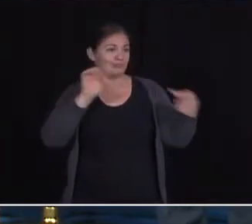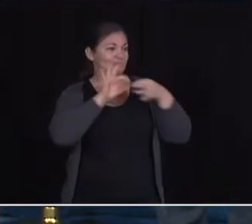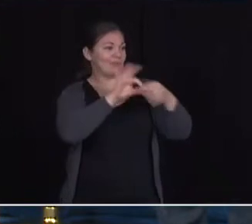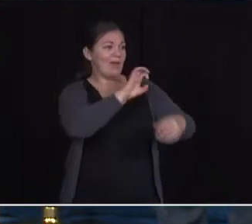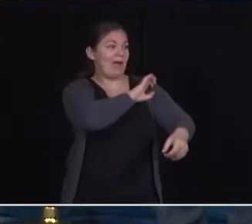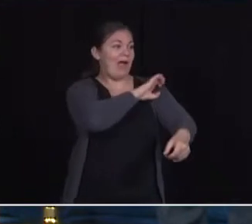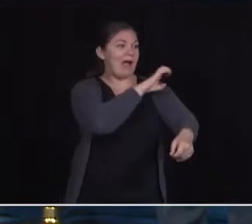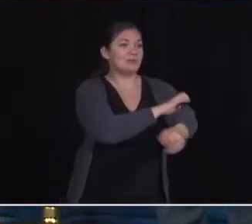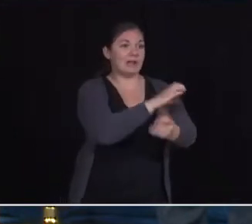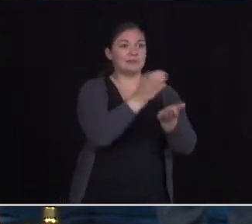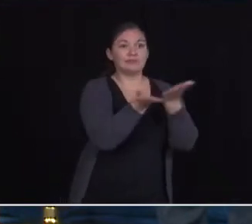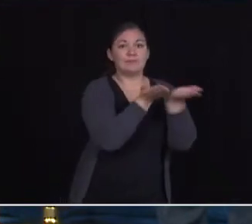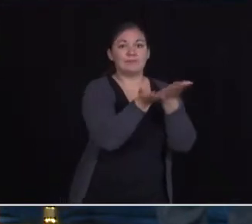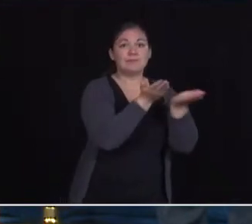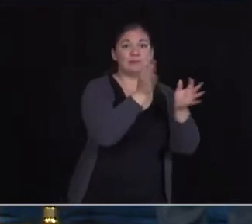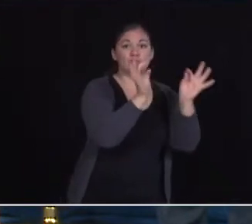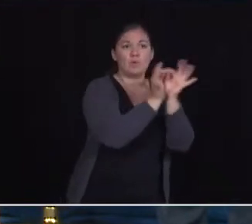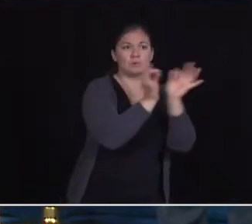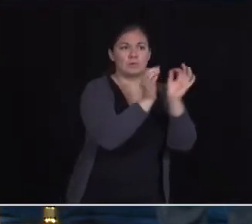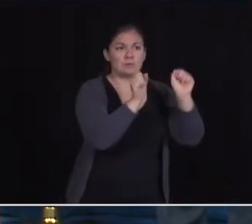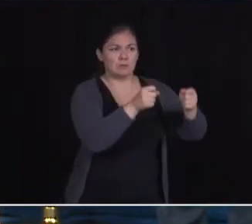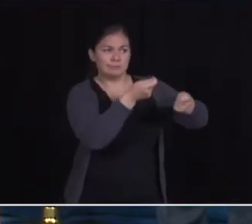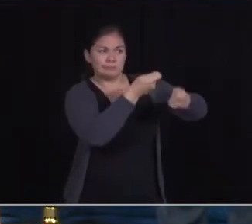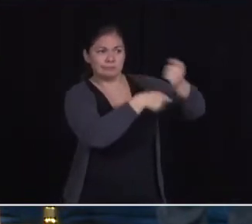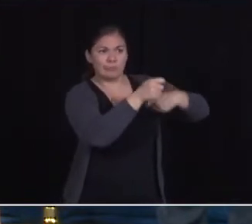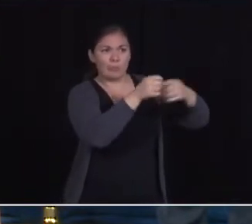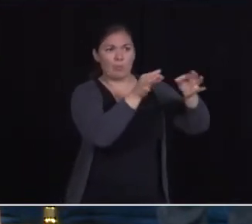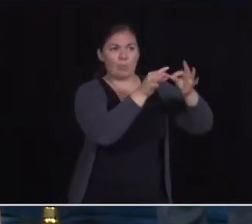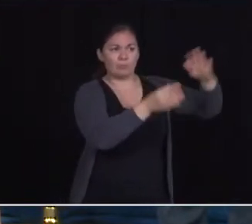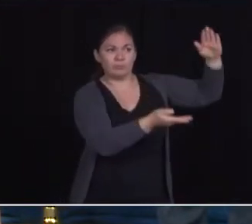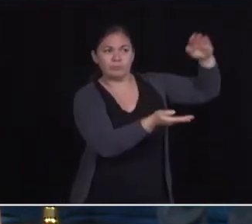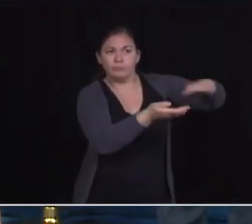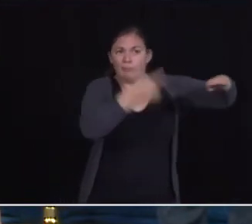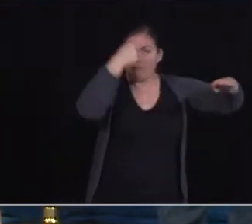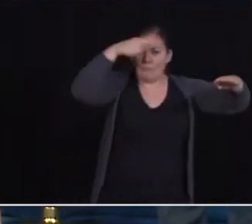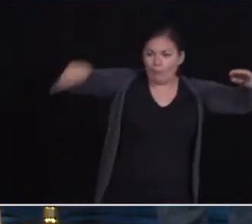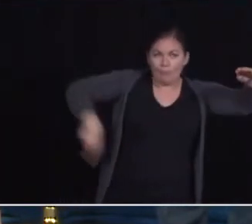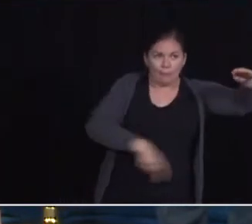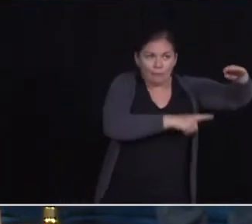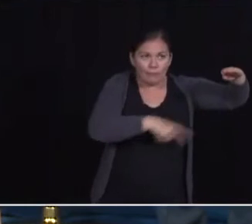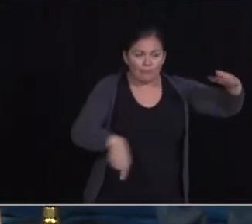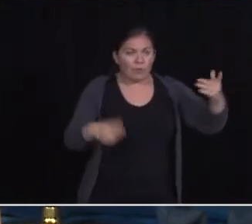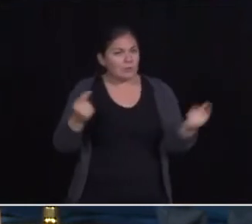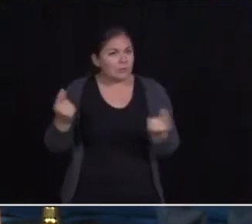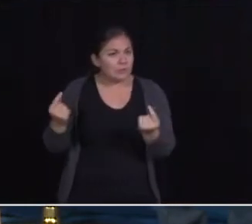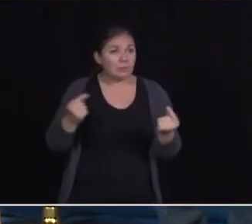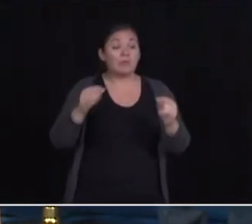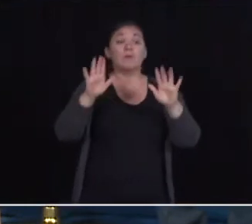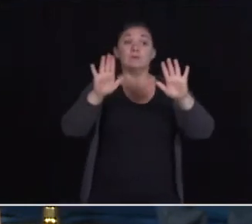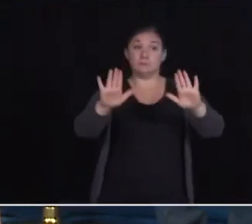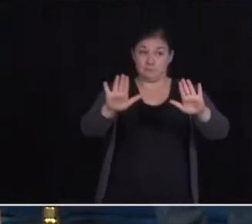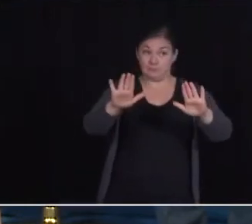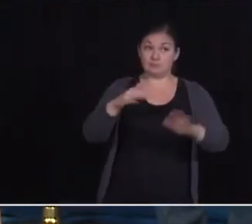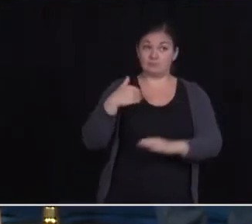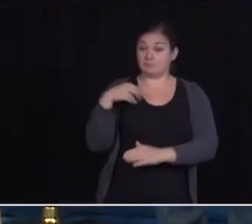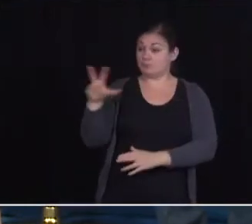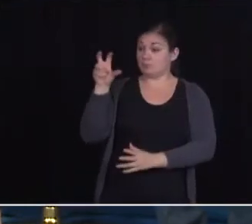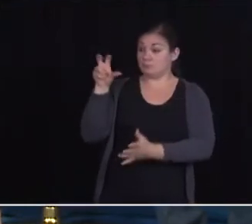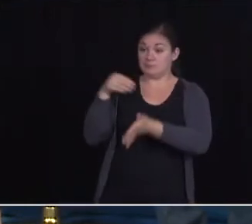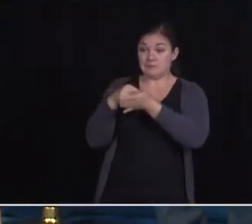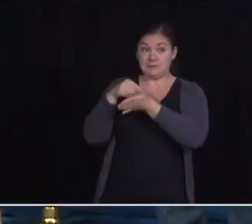be either rebated or covered. So that $300 million, I have to say, is also not just for any community. It happens to be